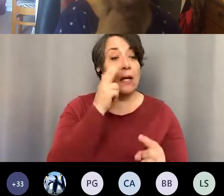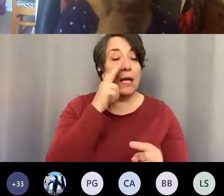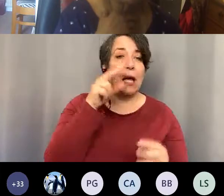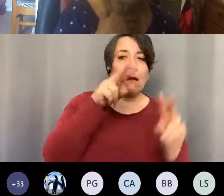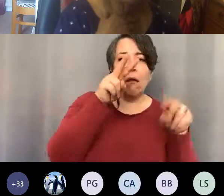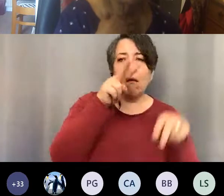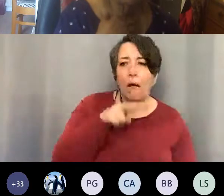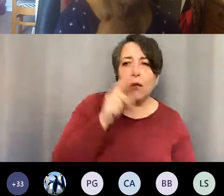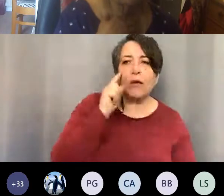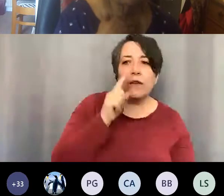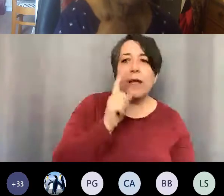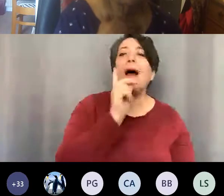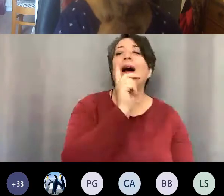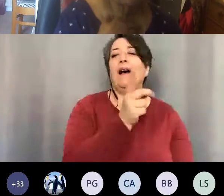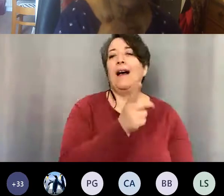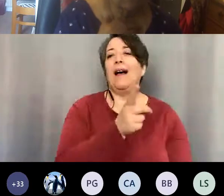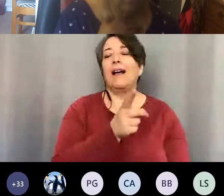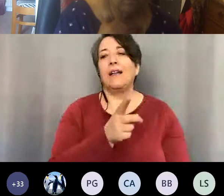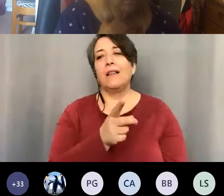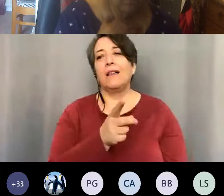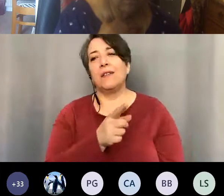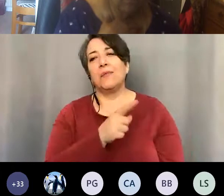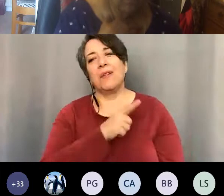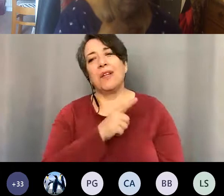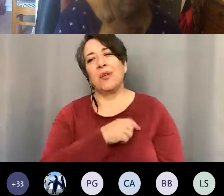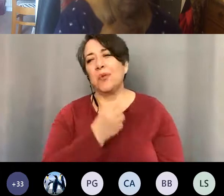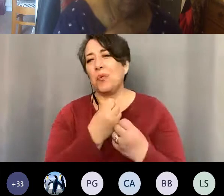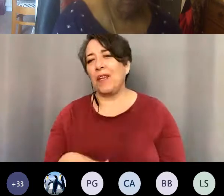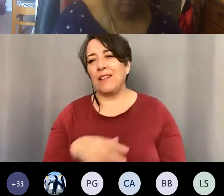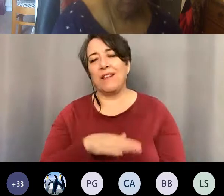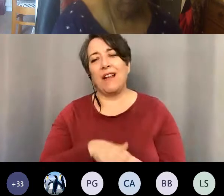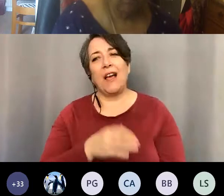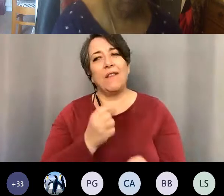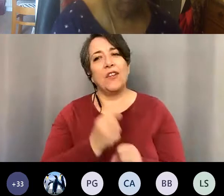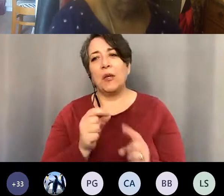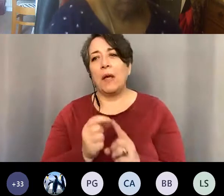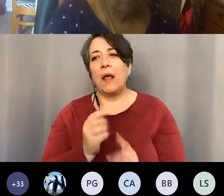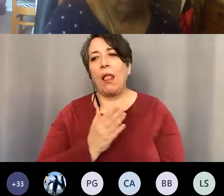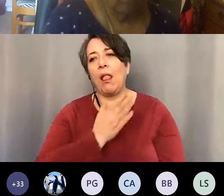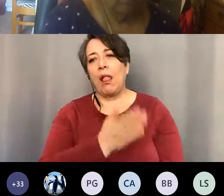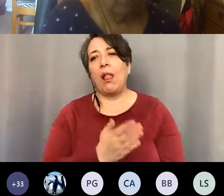want to waste GP's time by you having to go there first before you saw us.